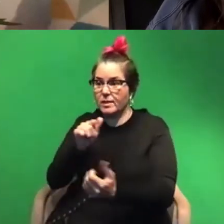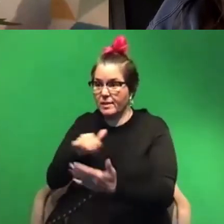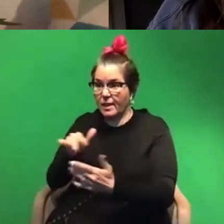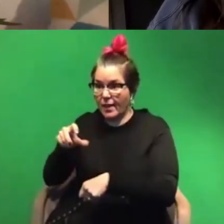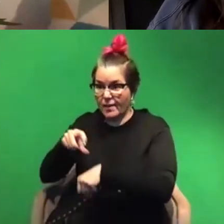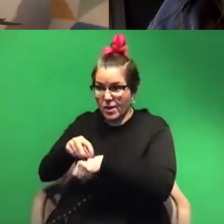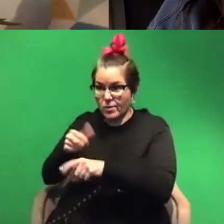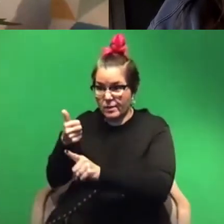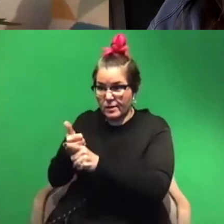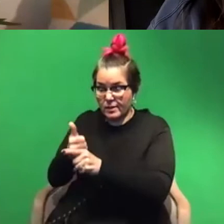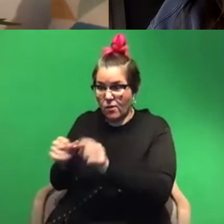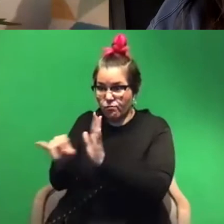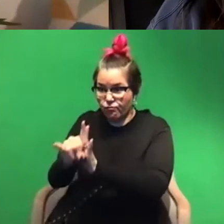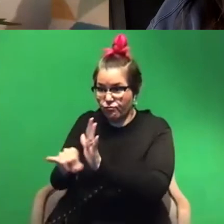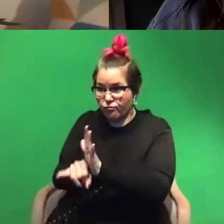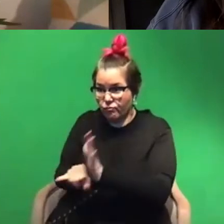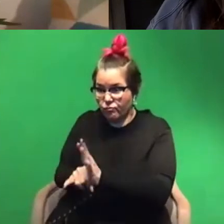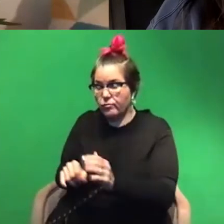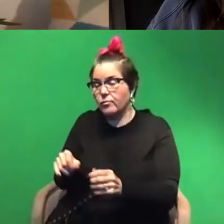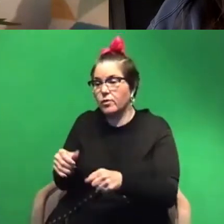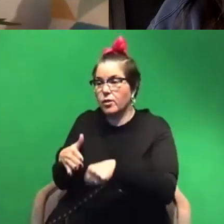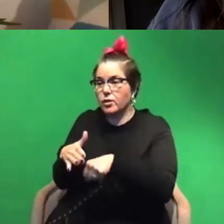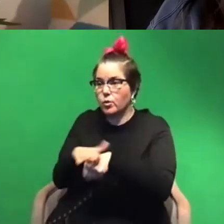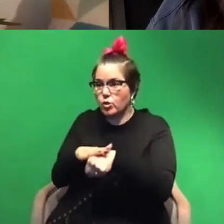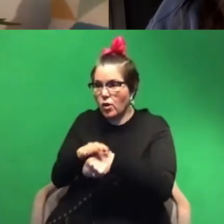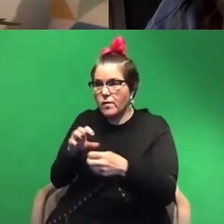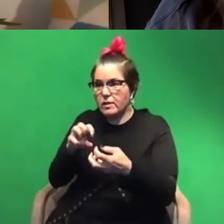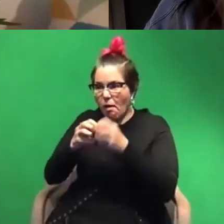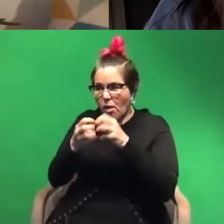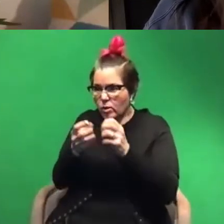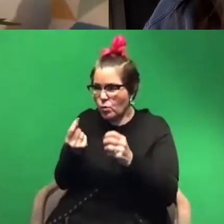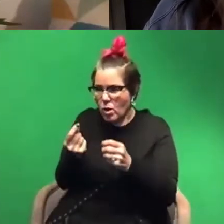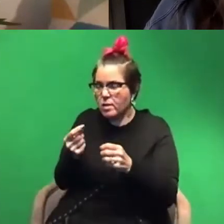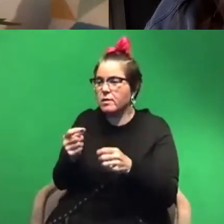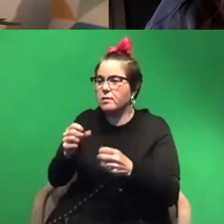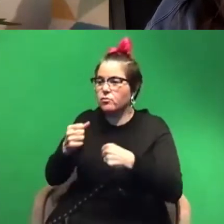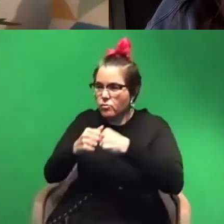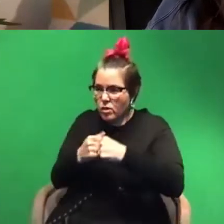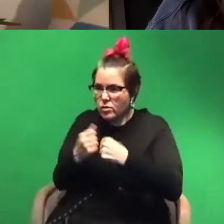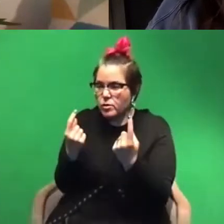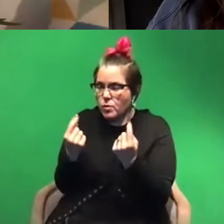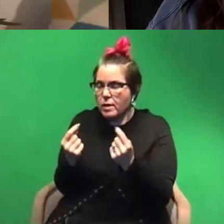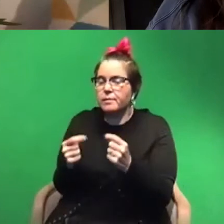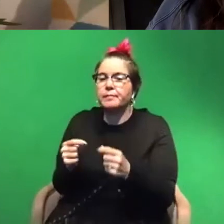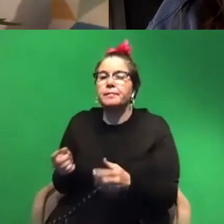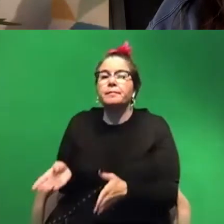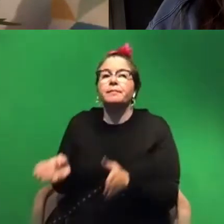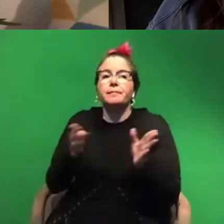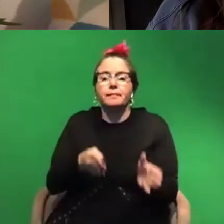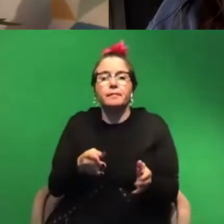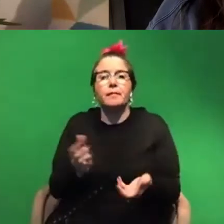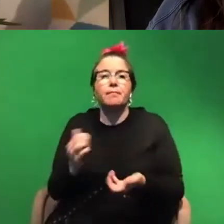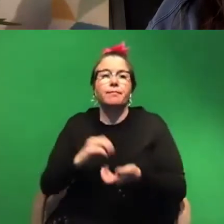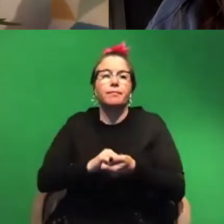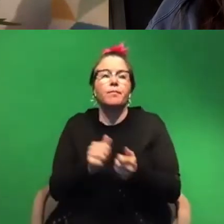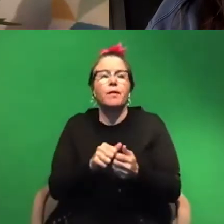itself and identify what the surface molecules even are, what the structure is. And on